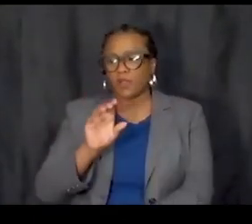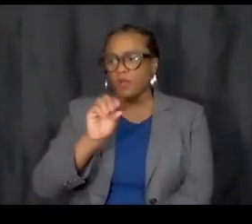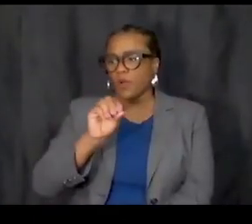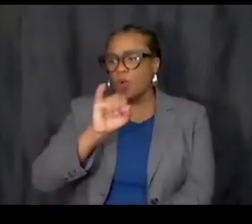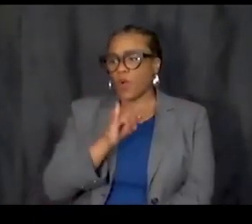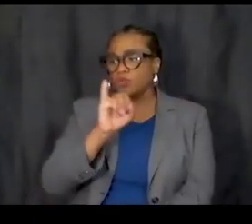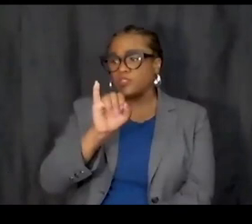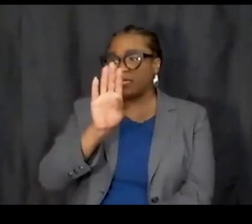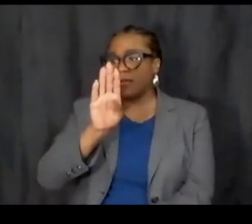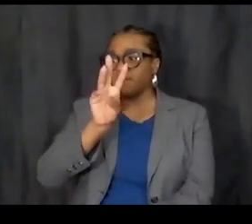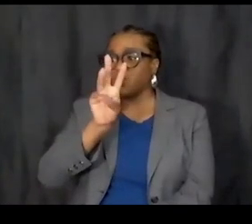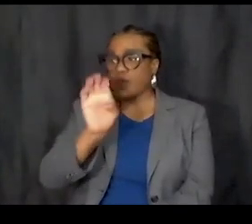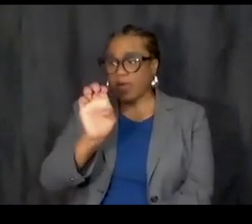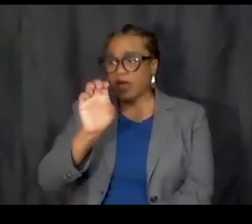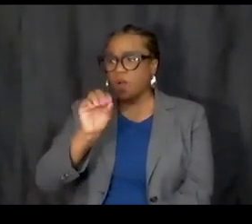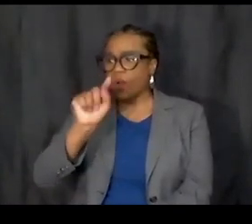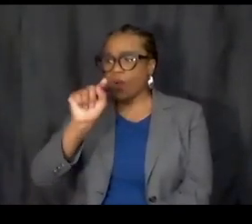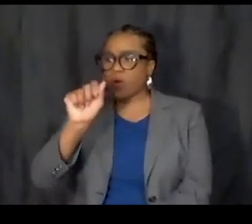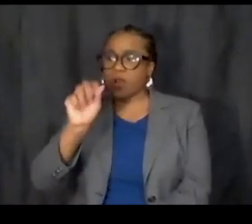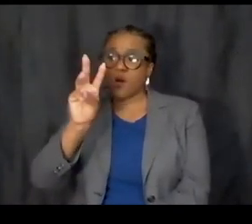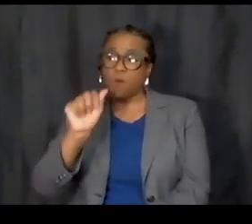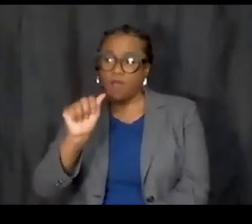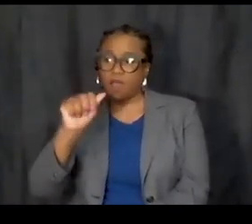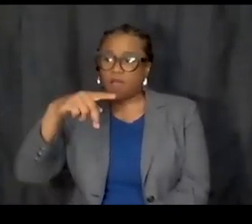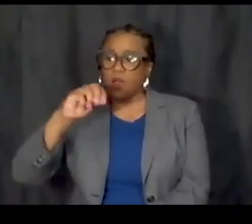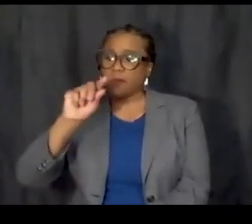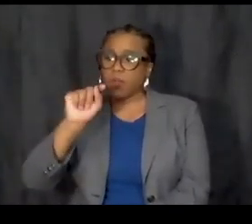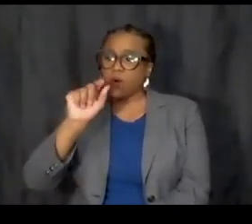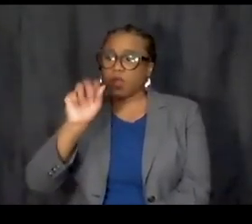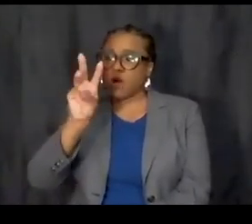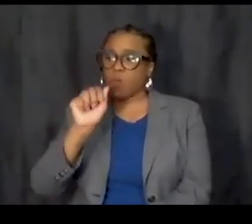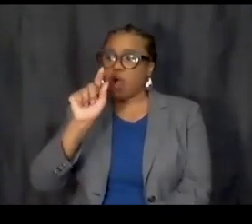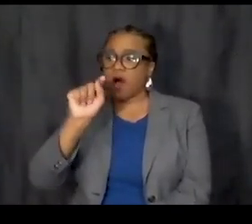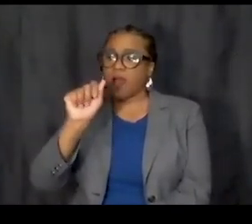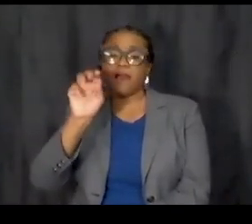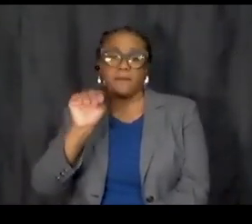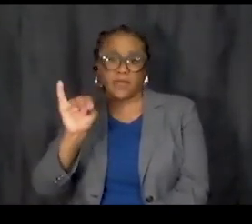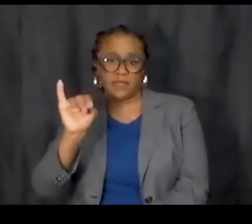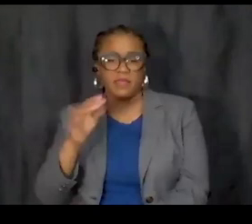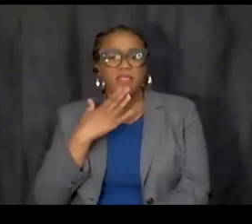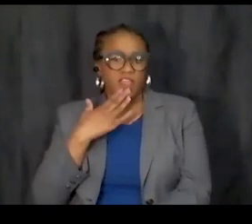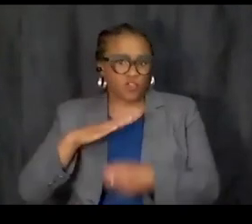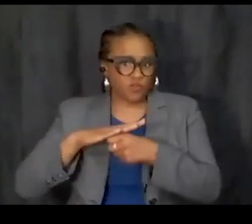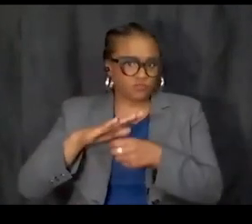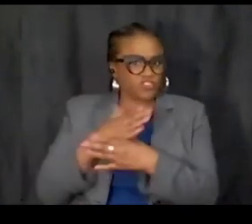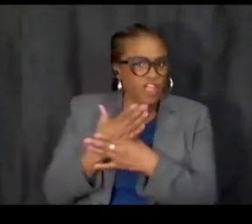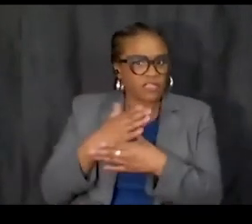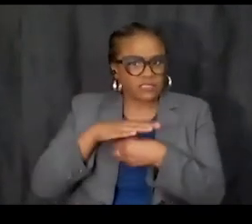Ojibwe, the Odawa, and the Potawatomi. Thank you so much for sharing this space and this land